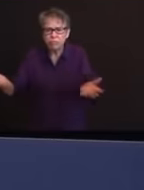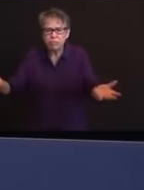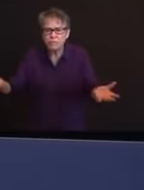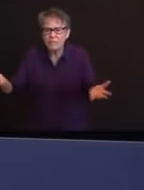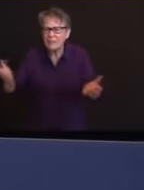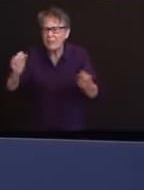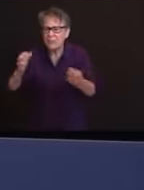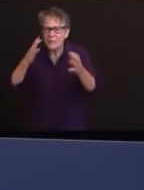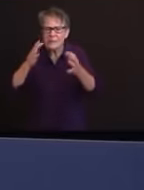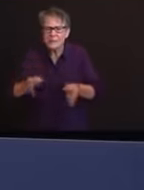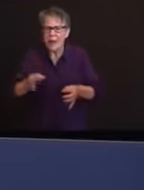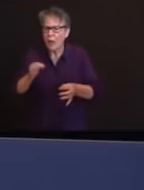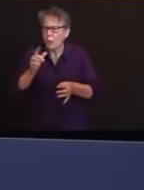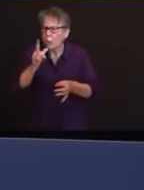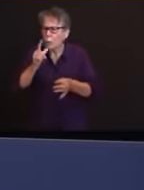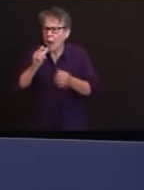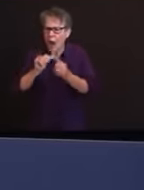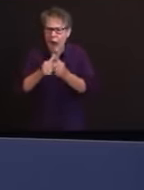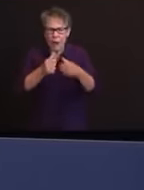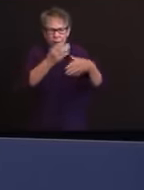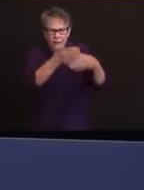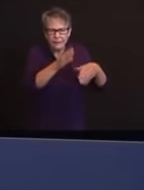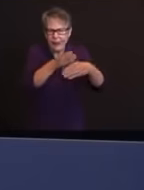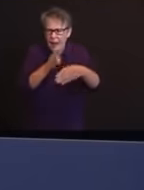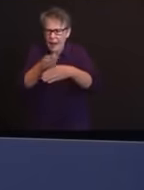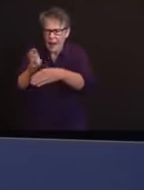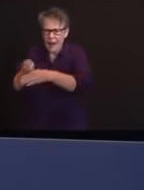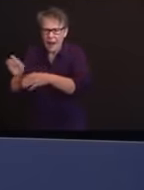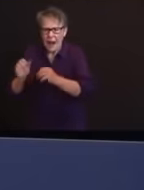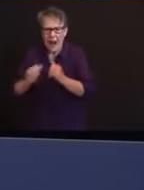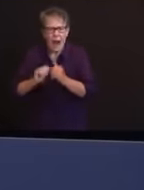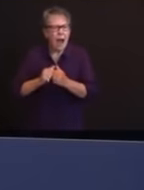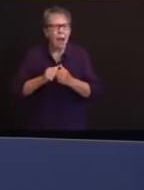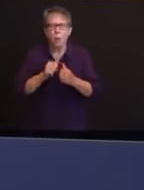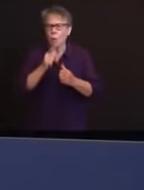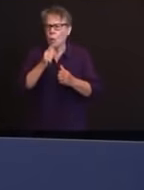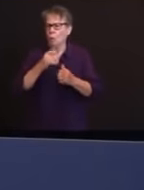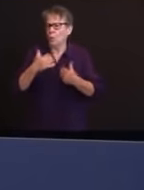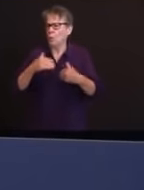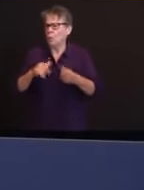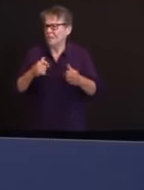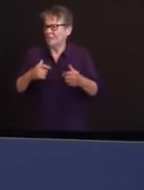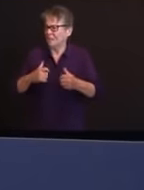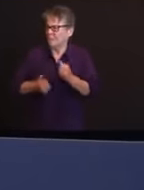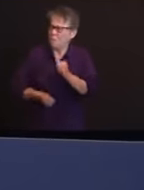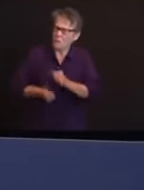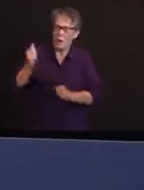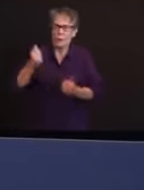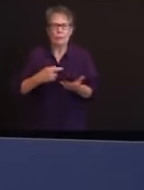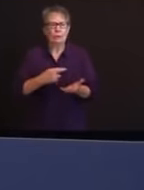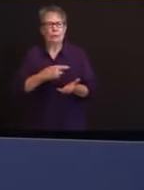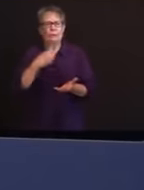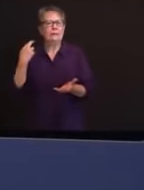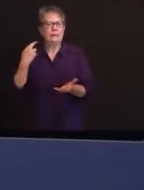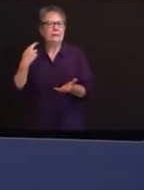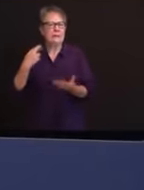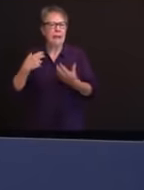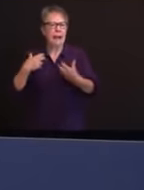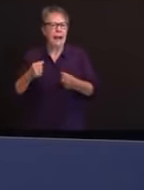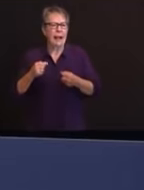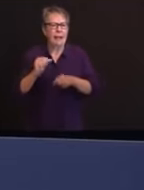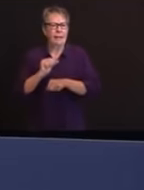group that would hopefully line up to be vaccinated, and that's all determined by who wants to be vaccinated.